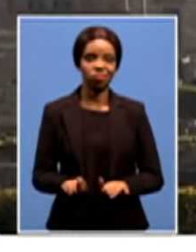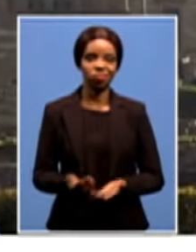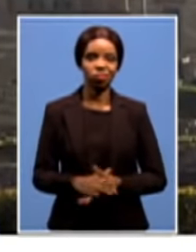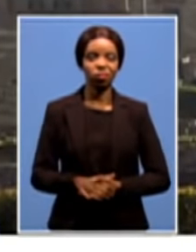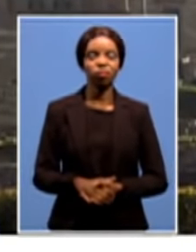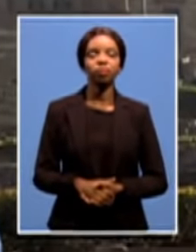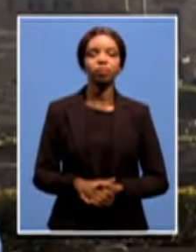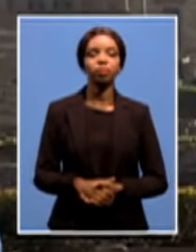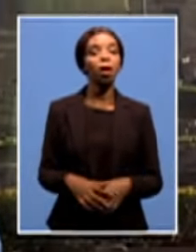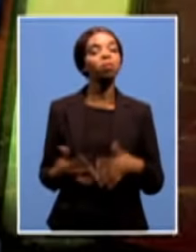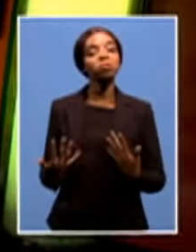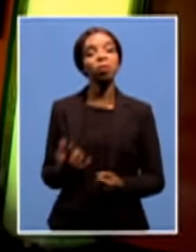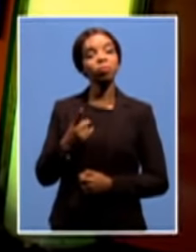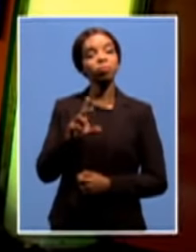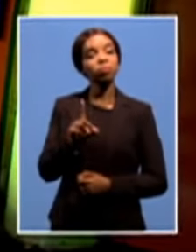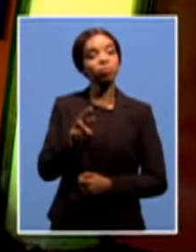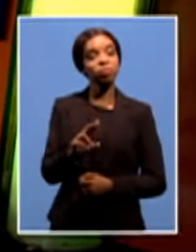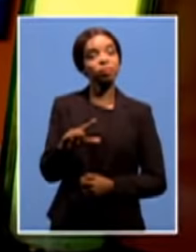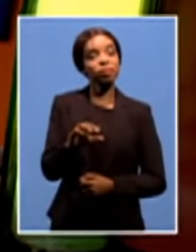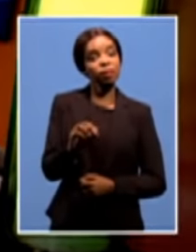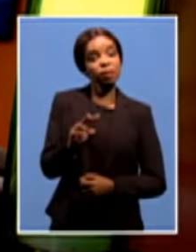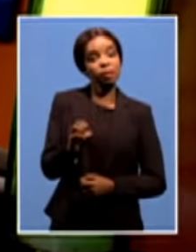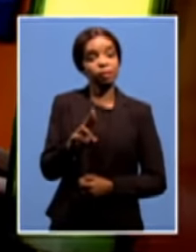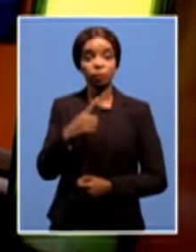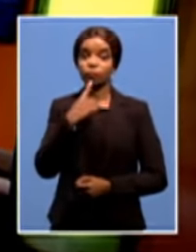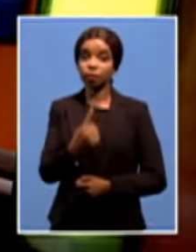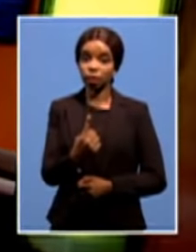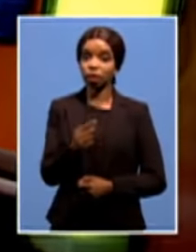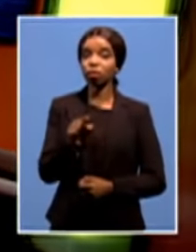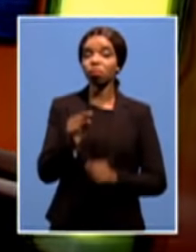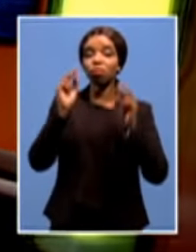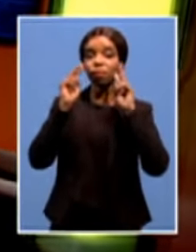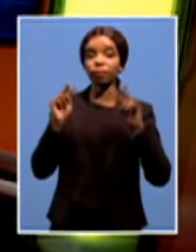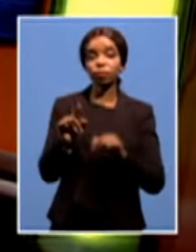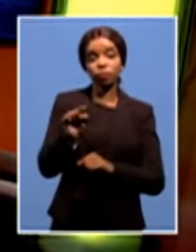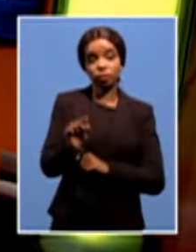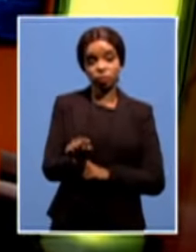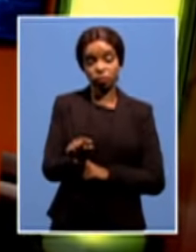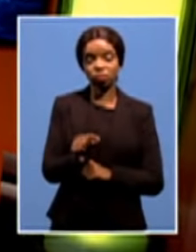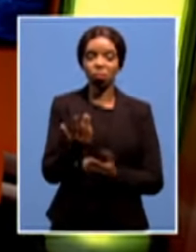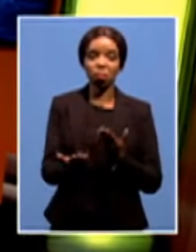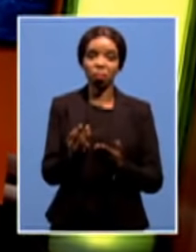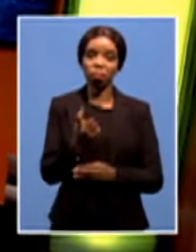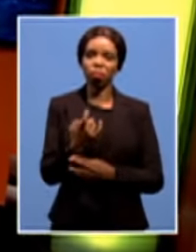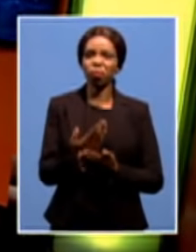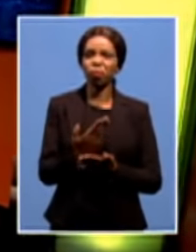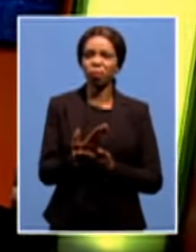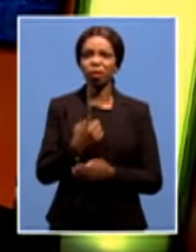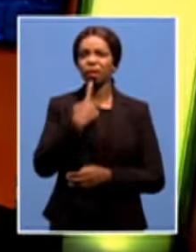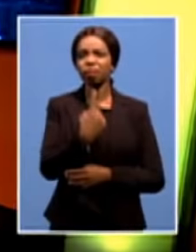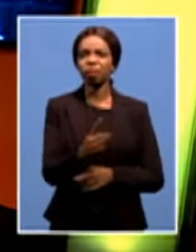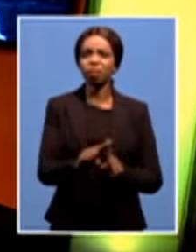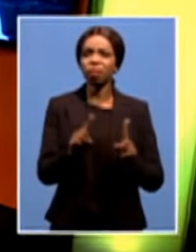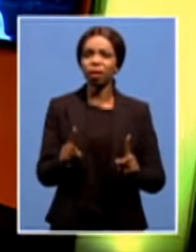individuals. So, Dr. Govender, you're saying that we don't have enough of these facilities. One might also ask questions about whether those that we